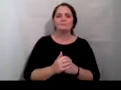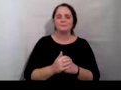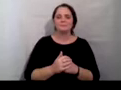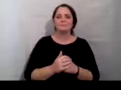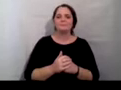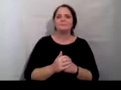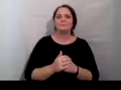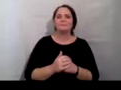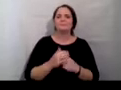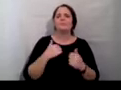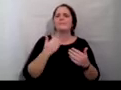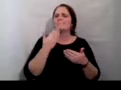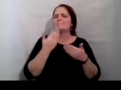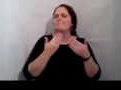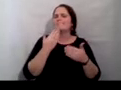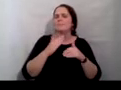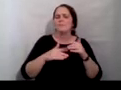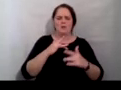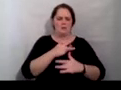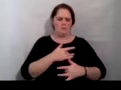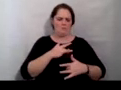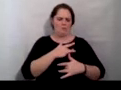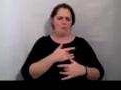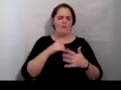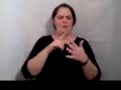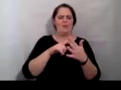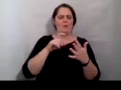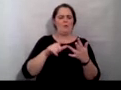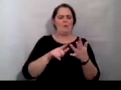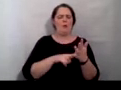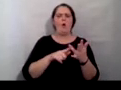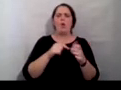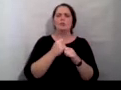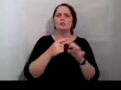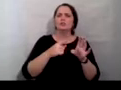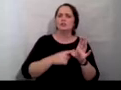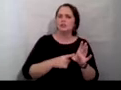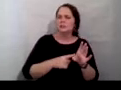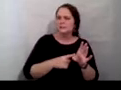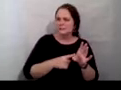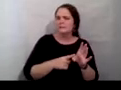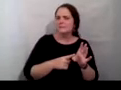to be talking about with this idea of emotional ecology in this talk is that